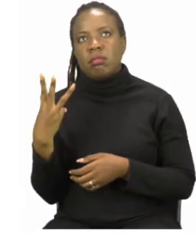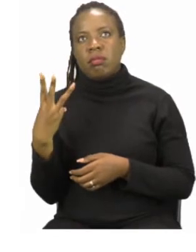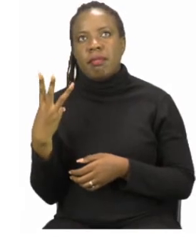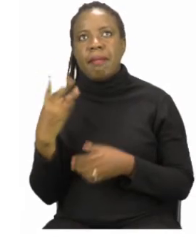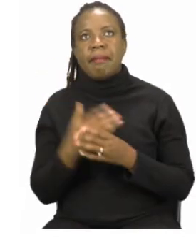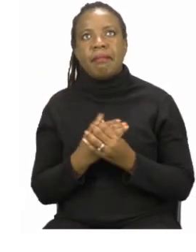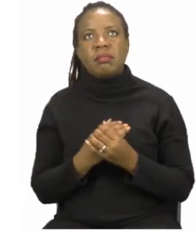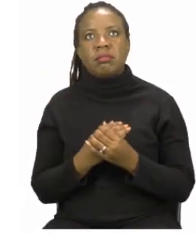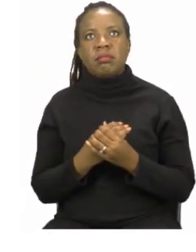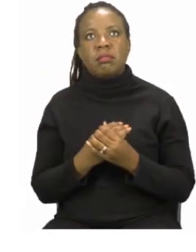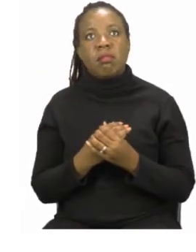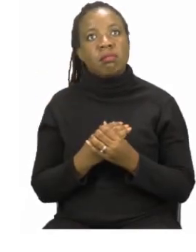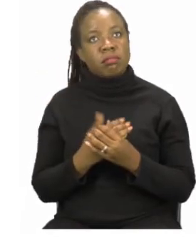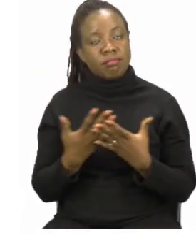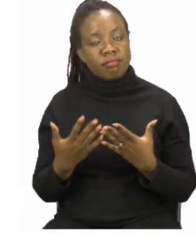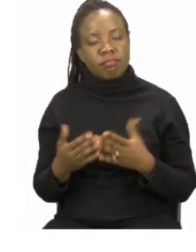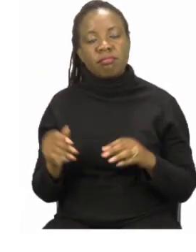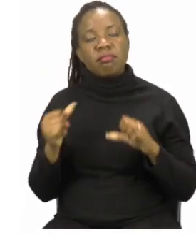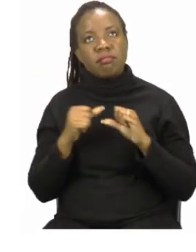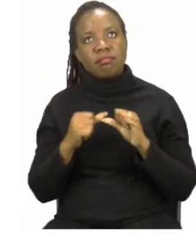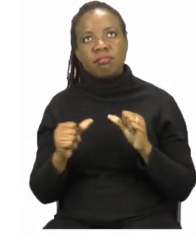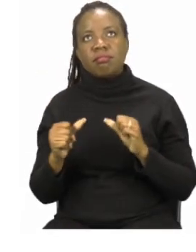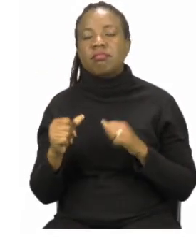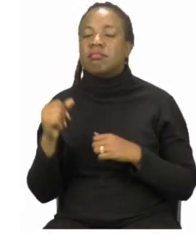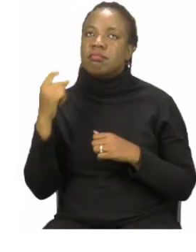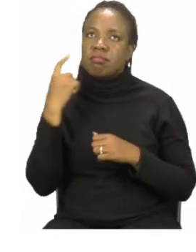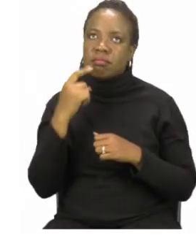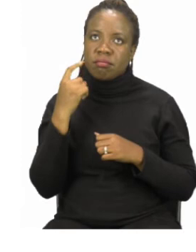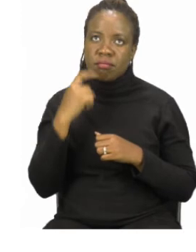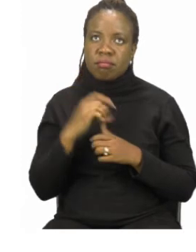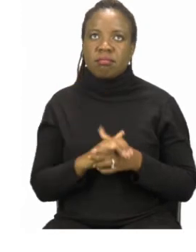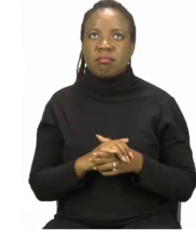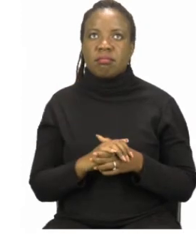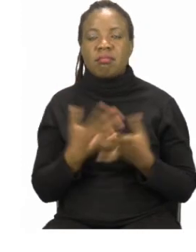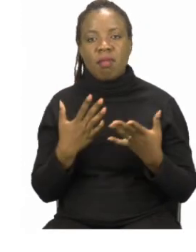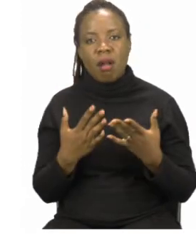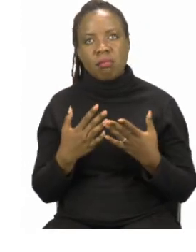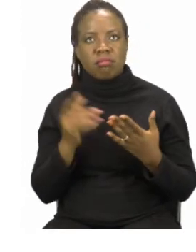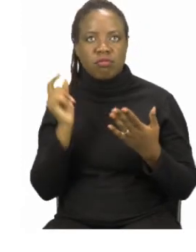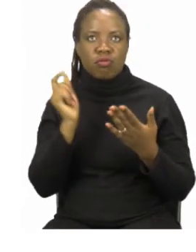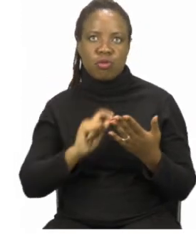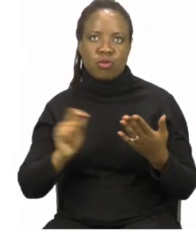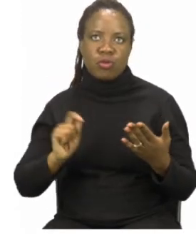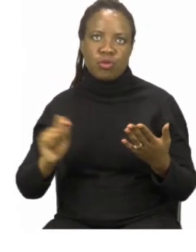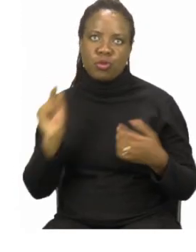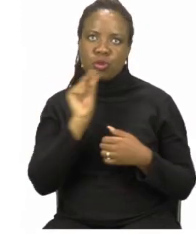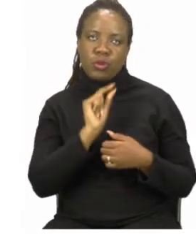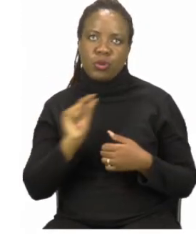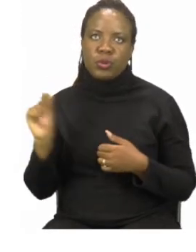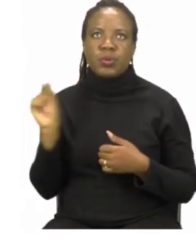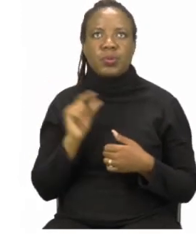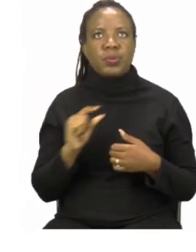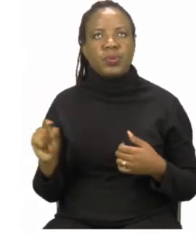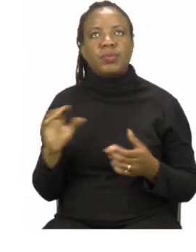we're going to continue with our English, but instead of doing plurals, we are now doing creative writing. It's going to be our